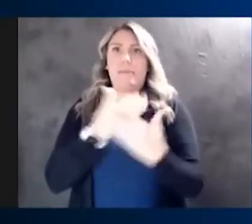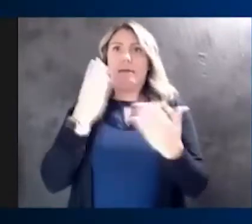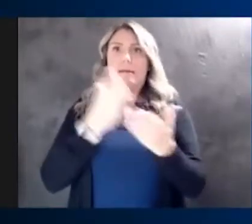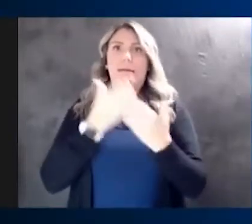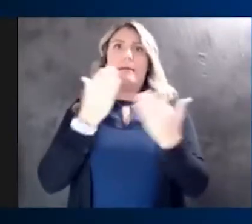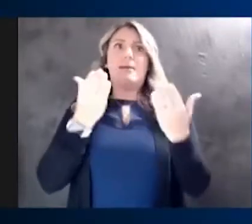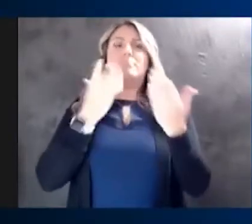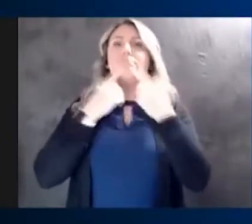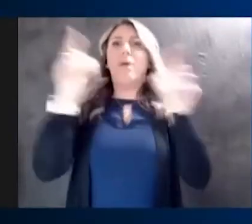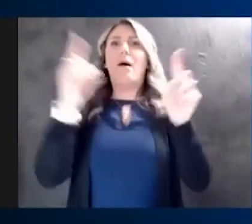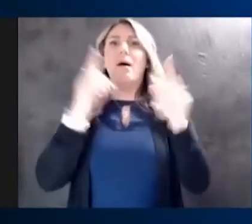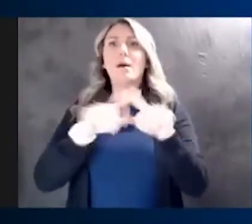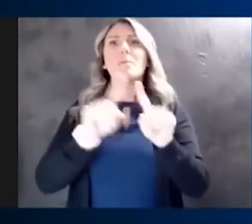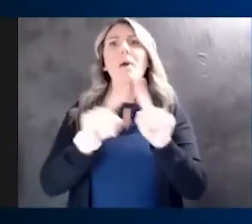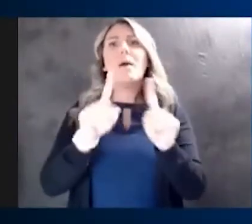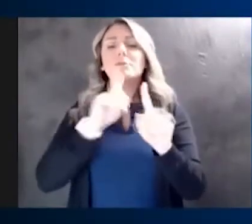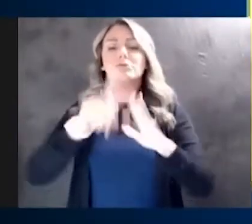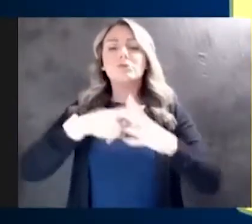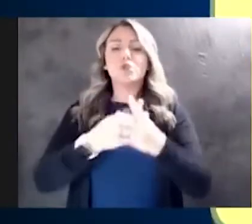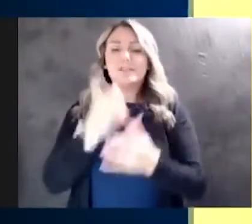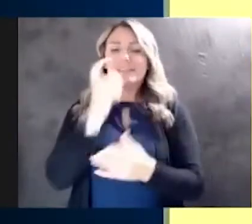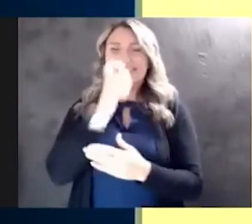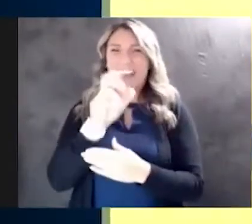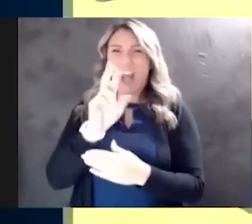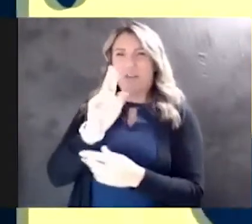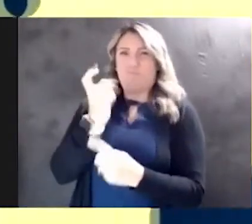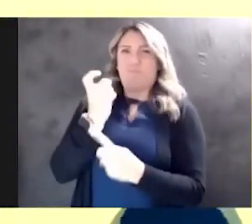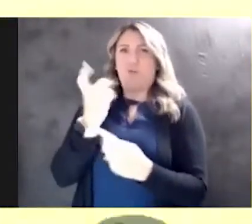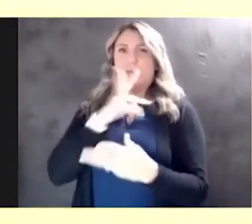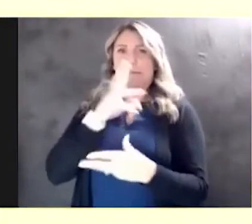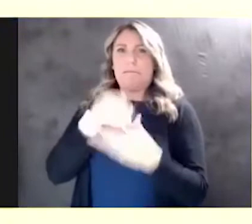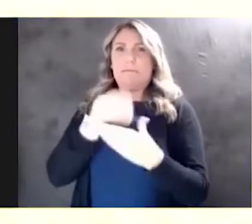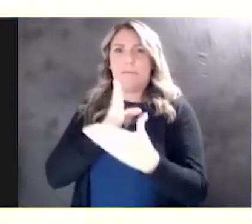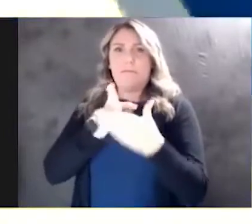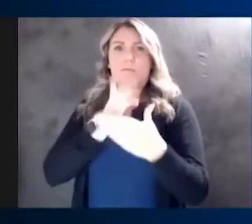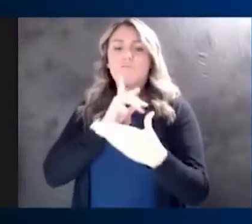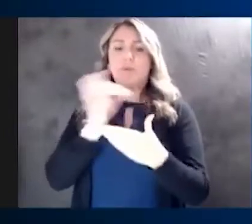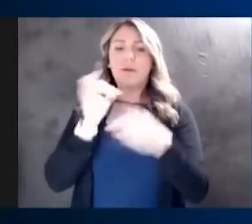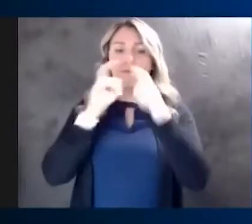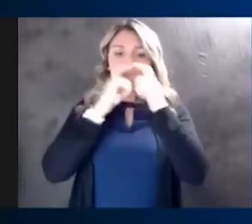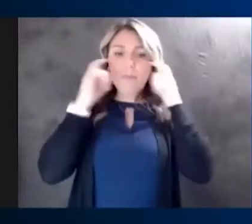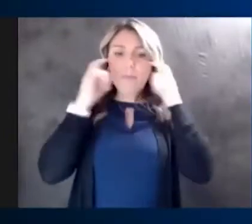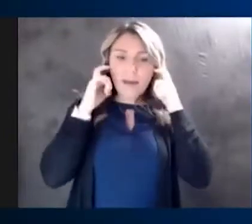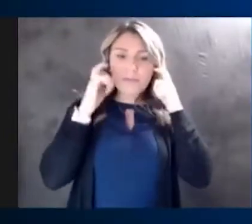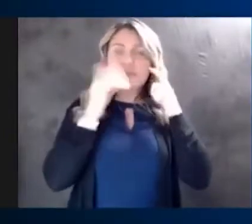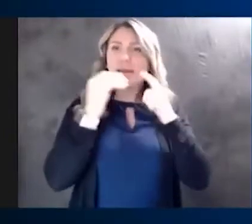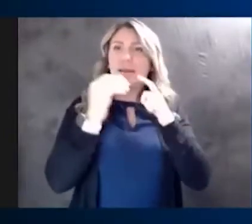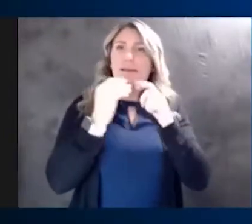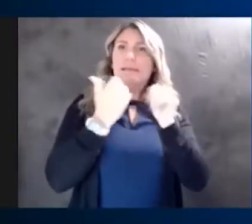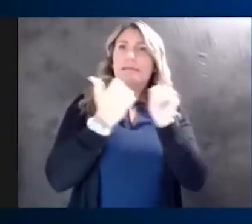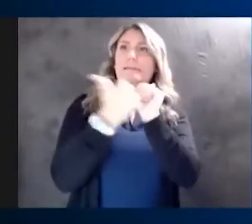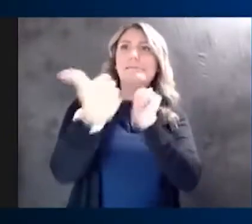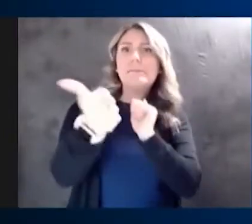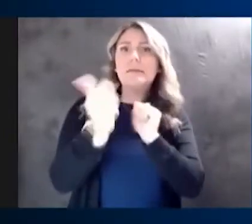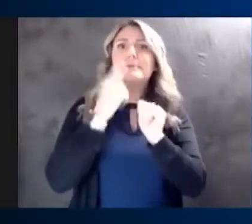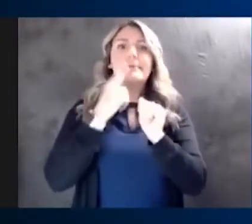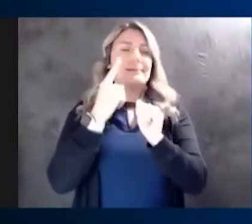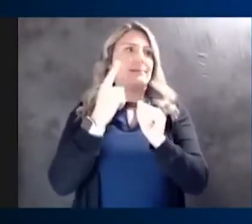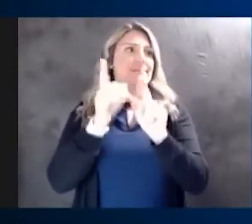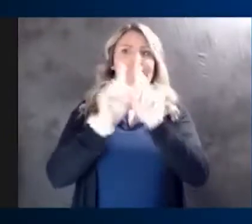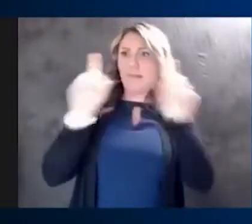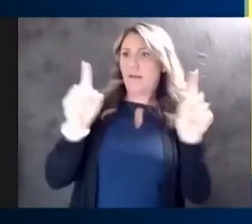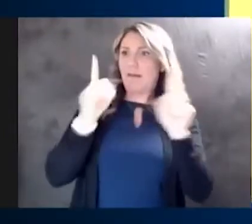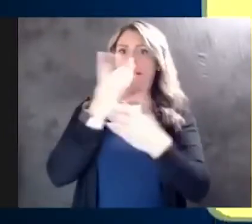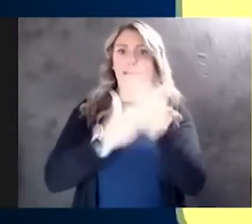those non-pharmaceutical interventions such as masking, as distancing, as hand hygiene. And you get down into